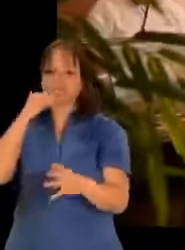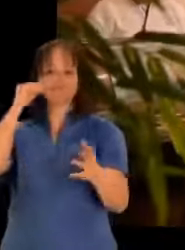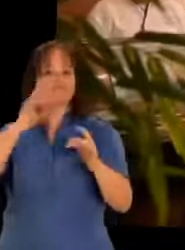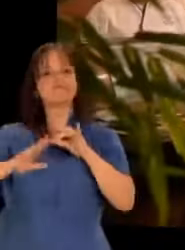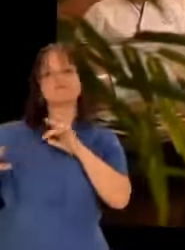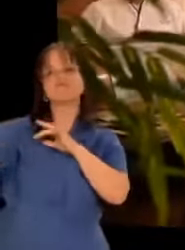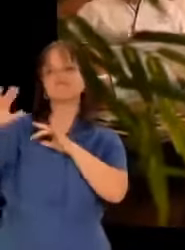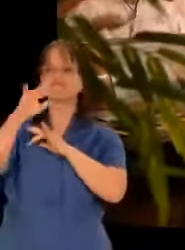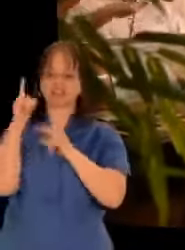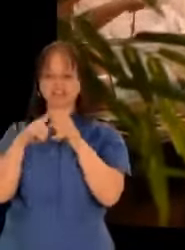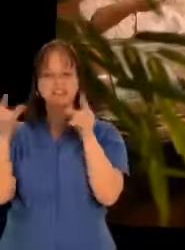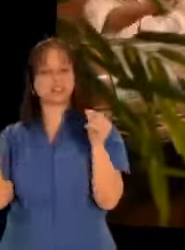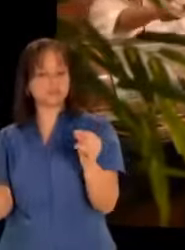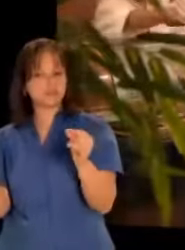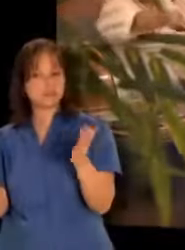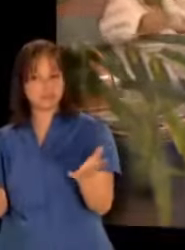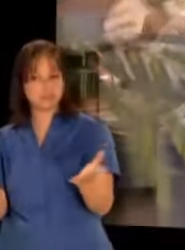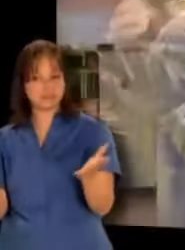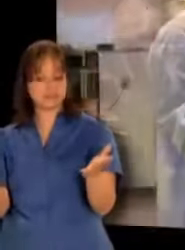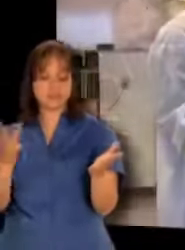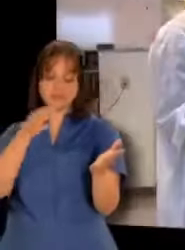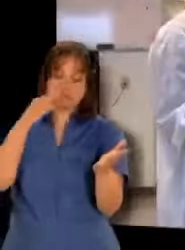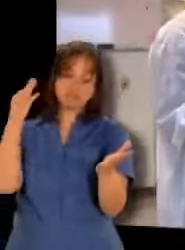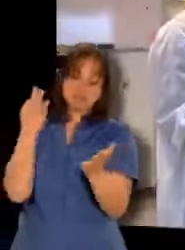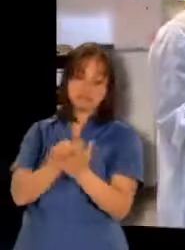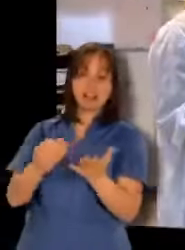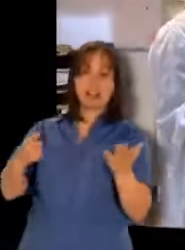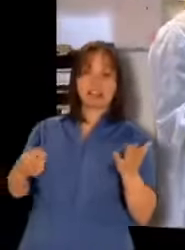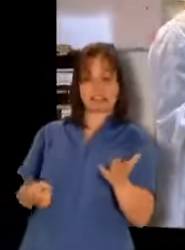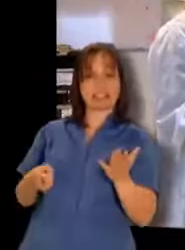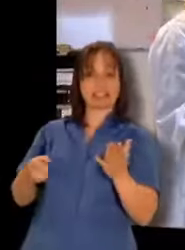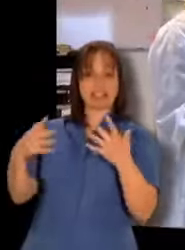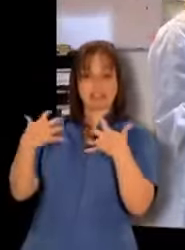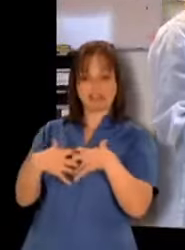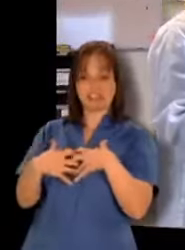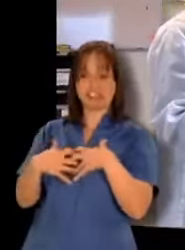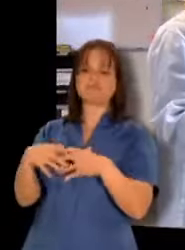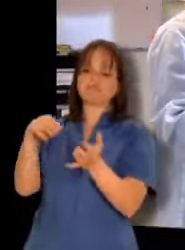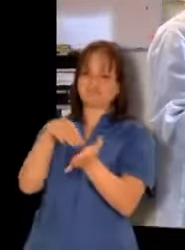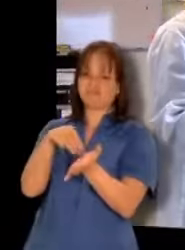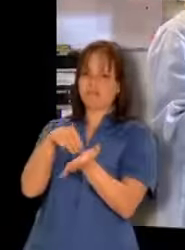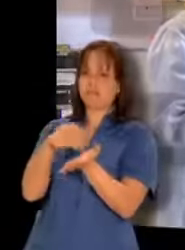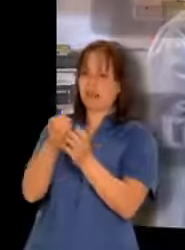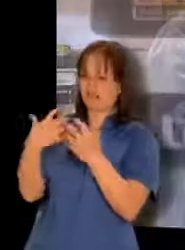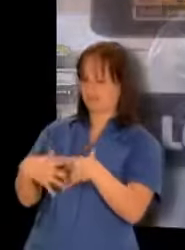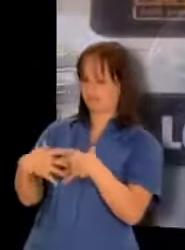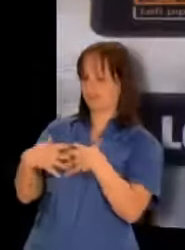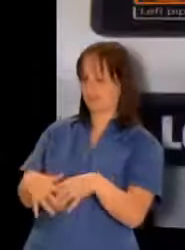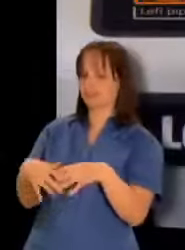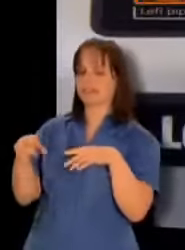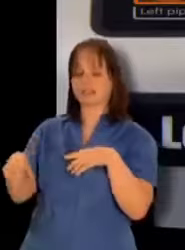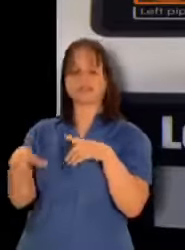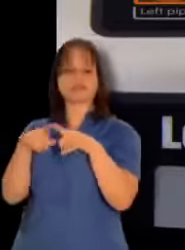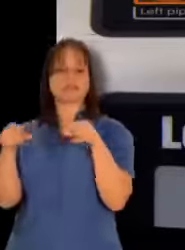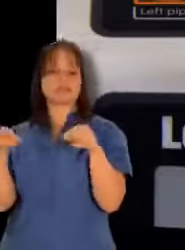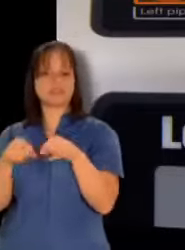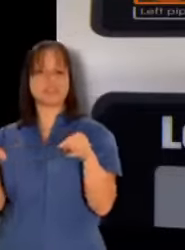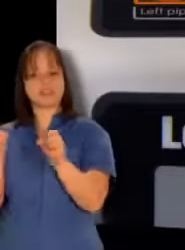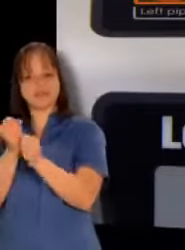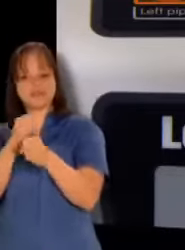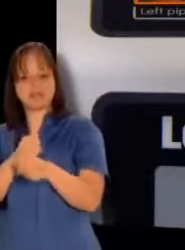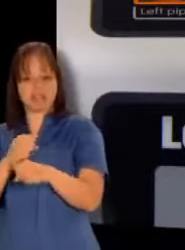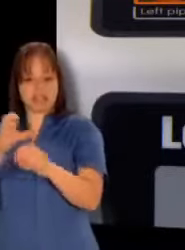homes throughout Japan. In fact, this machine is classified a medical device in Japan, and it's manufactured